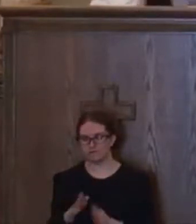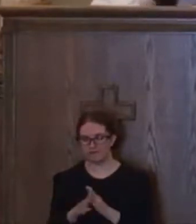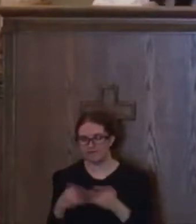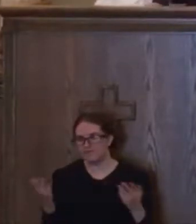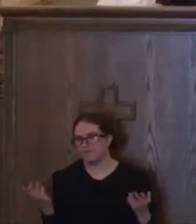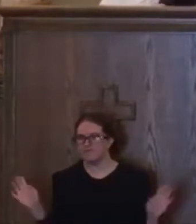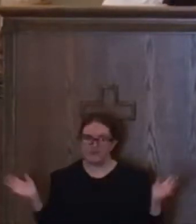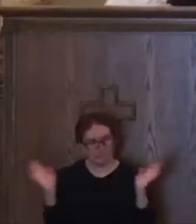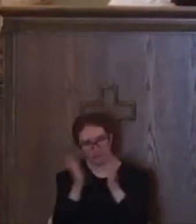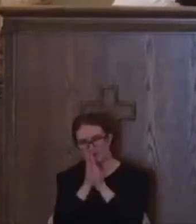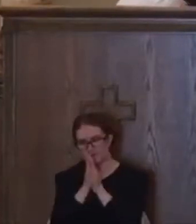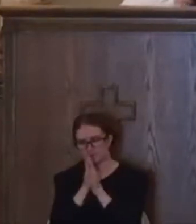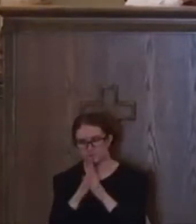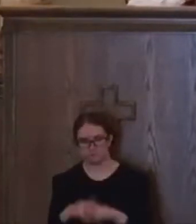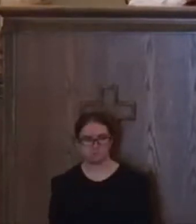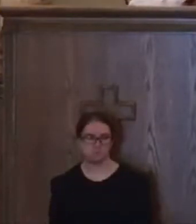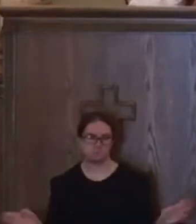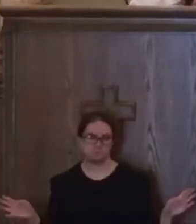pray.